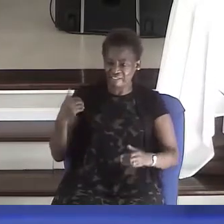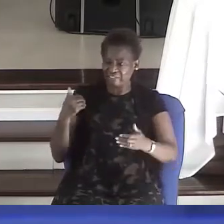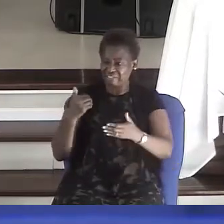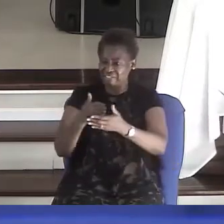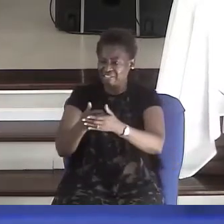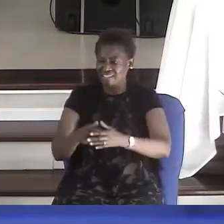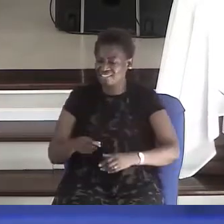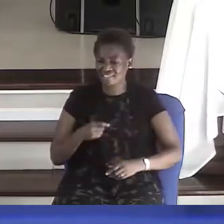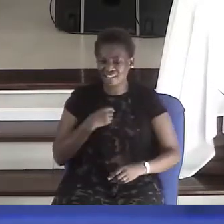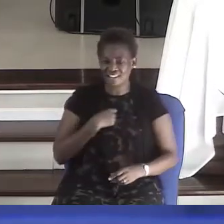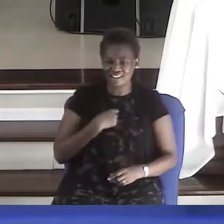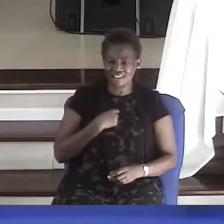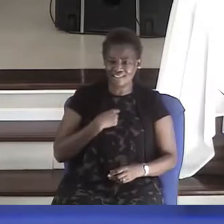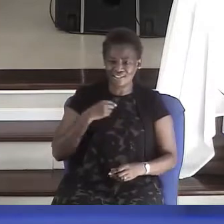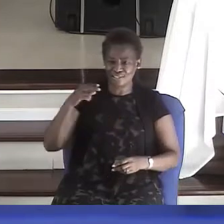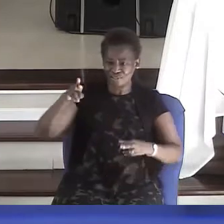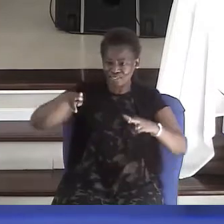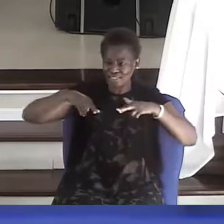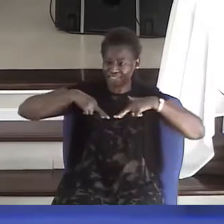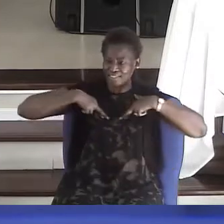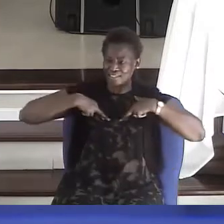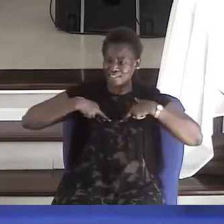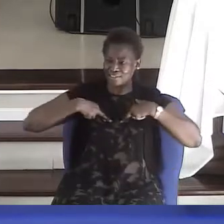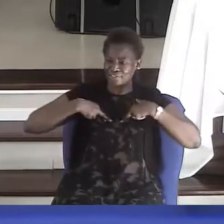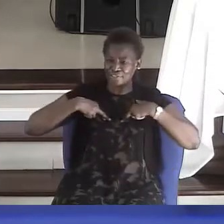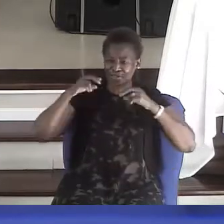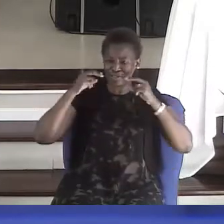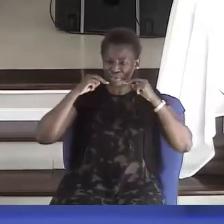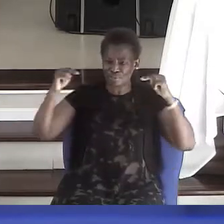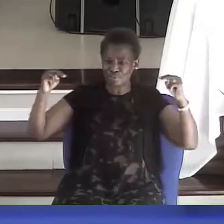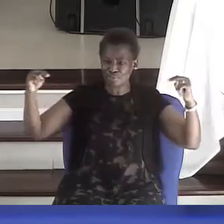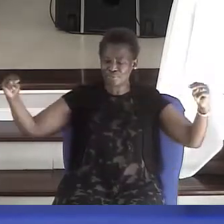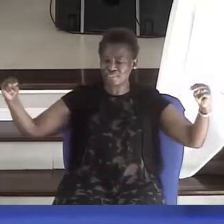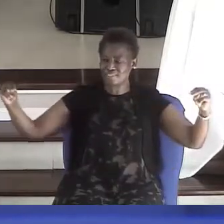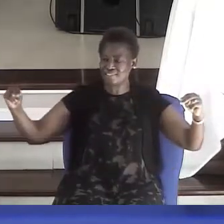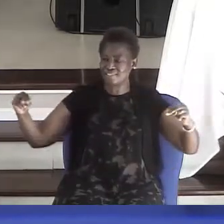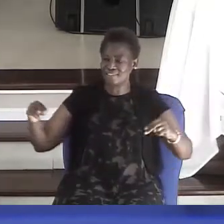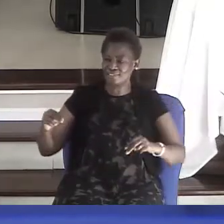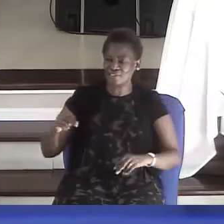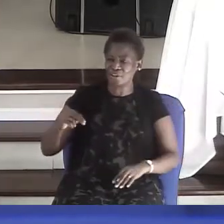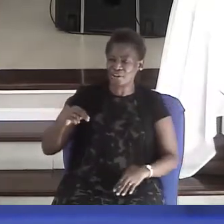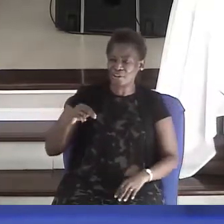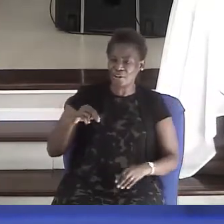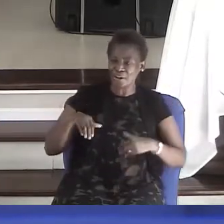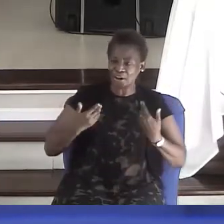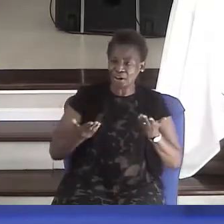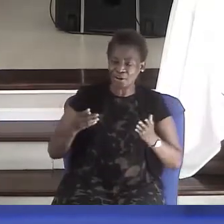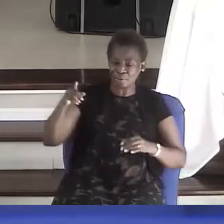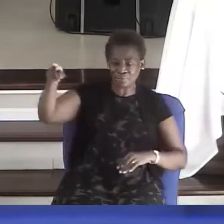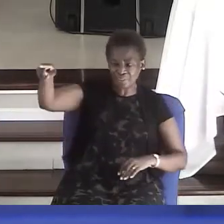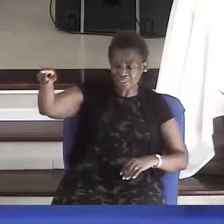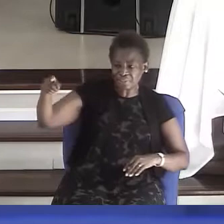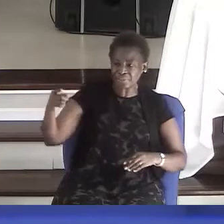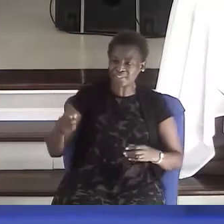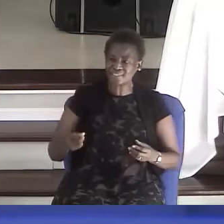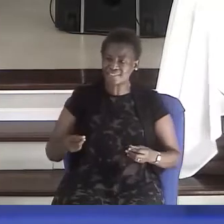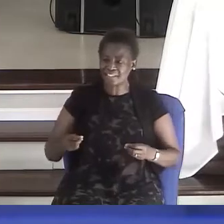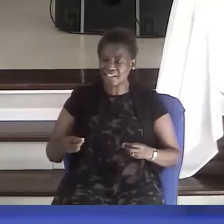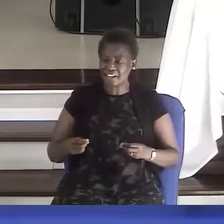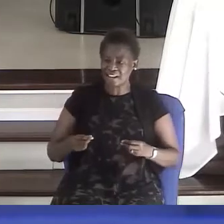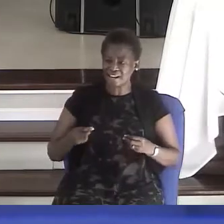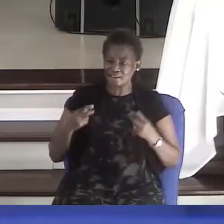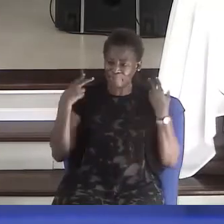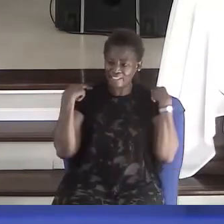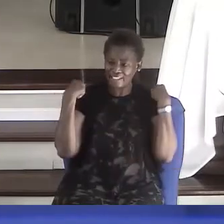to time as to how Zeus was doing, and I've been able to pray earnestly. Zeus, for you, if